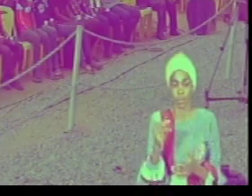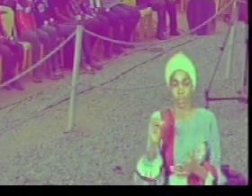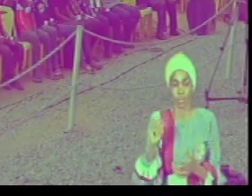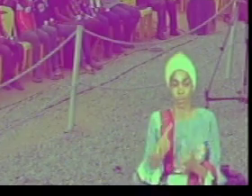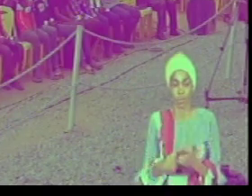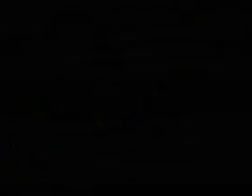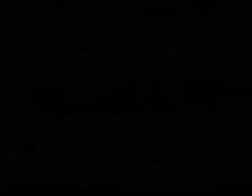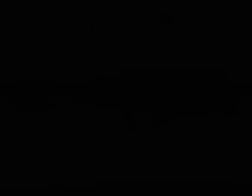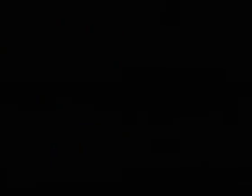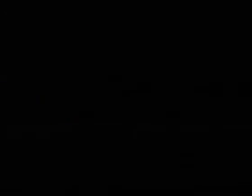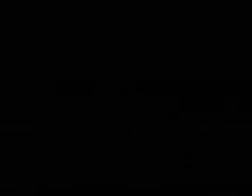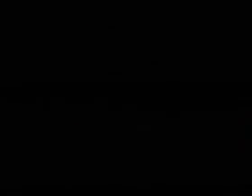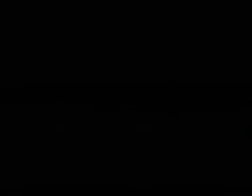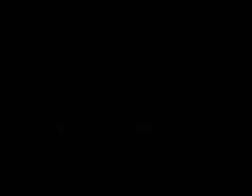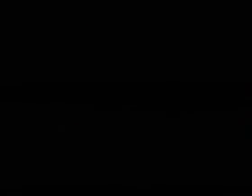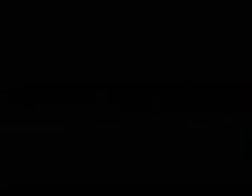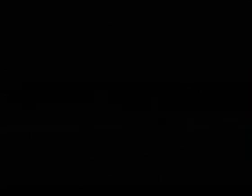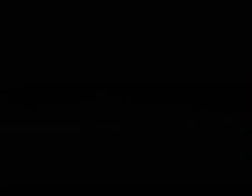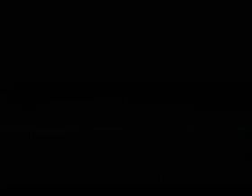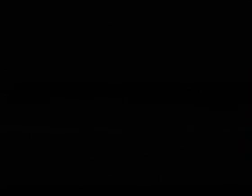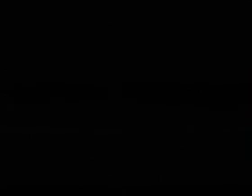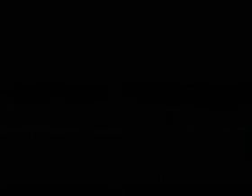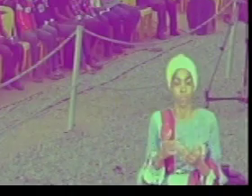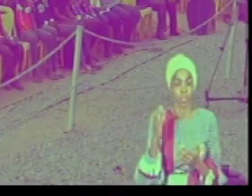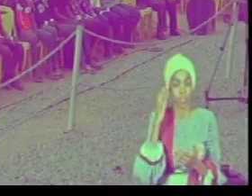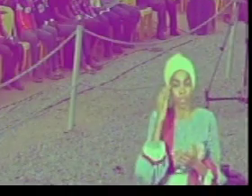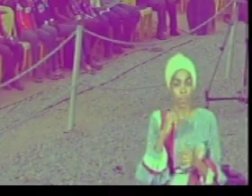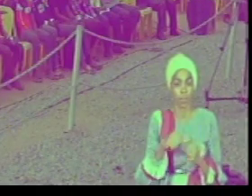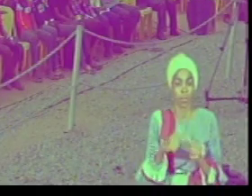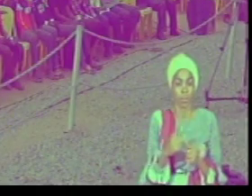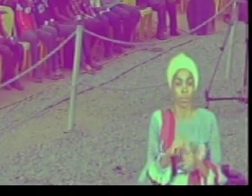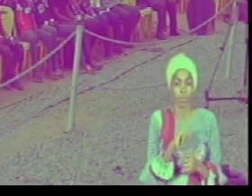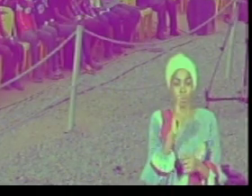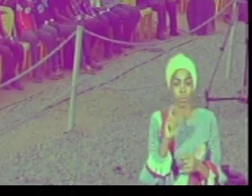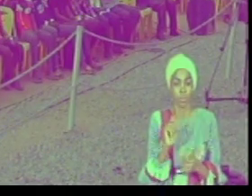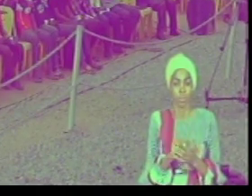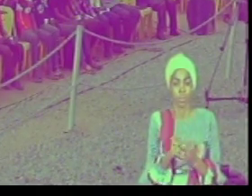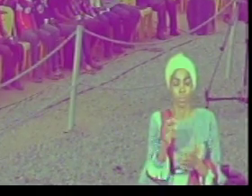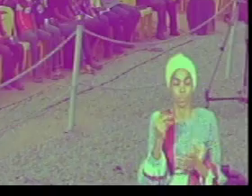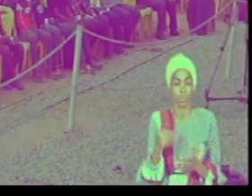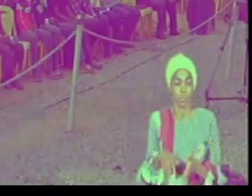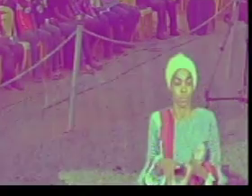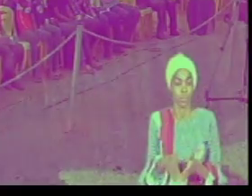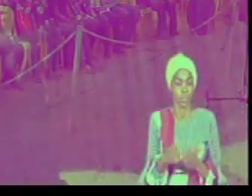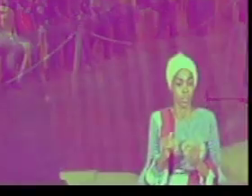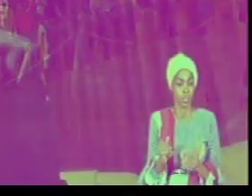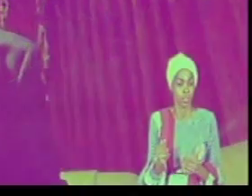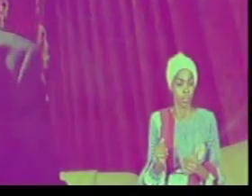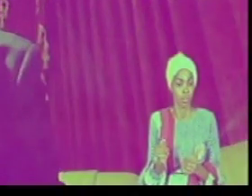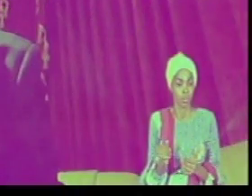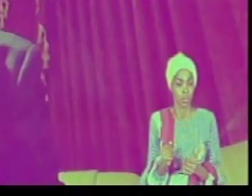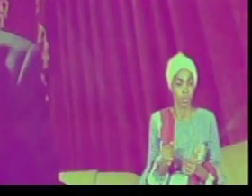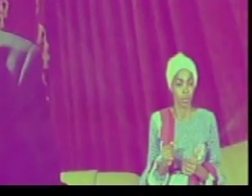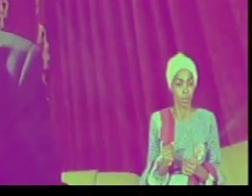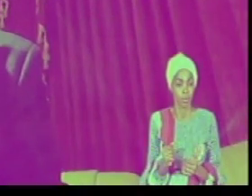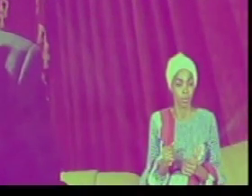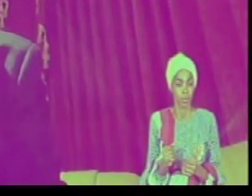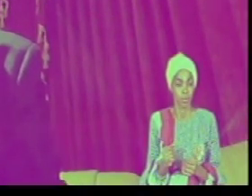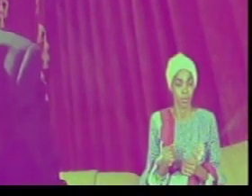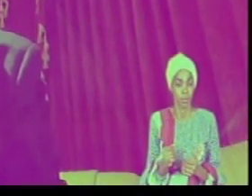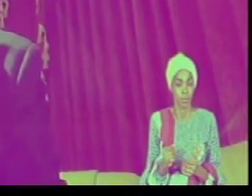hear quite a few of the questions, but I caught enough for me to realize that